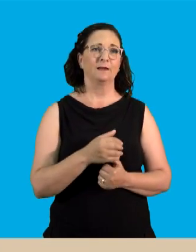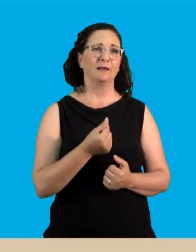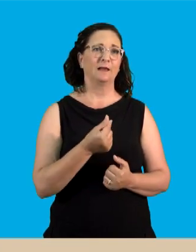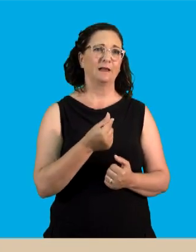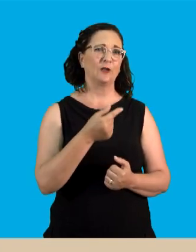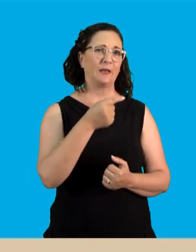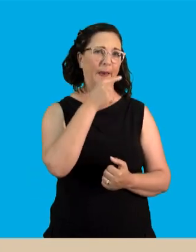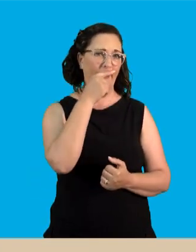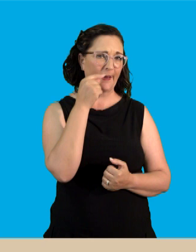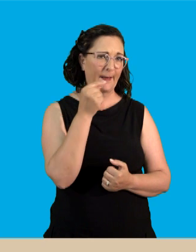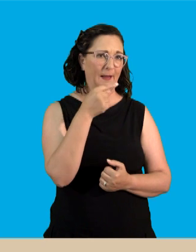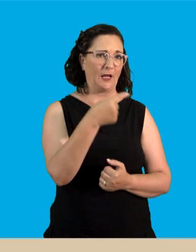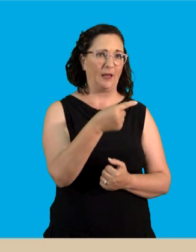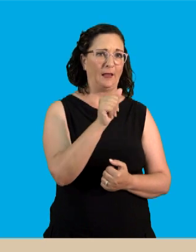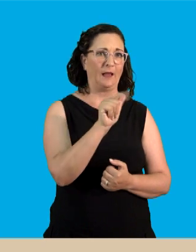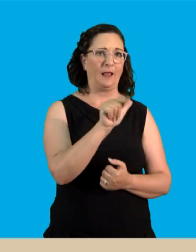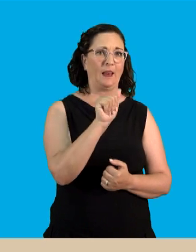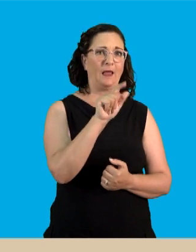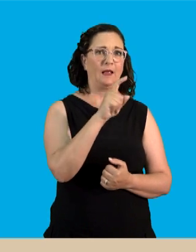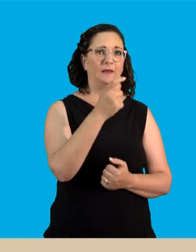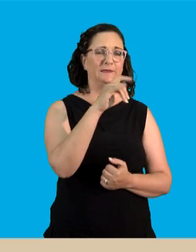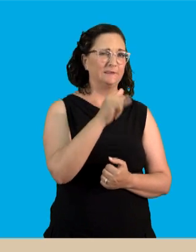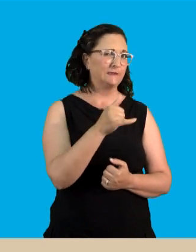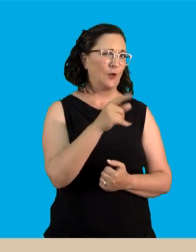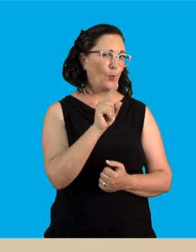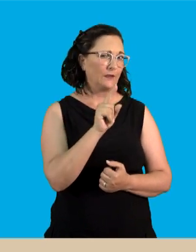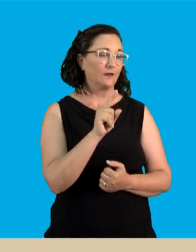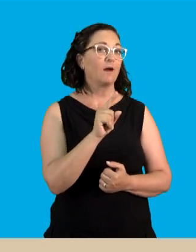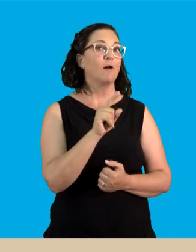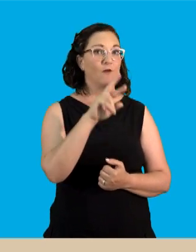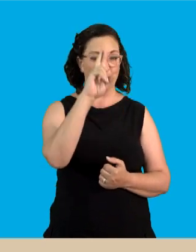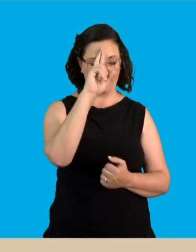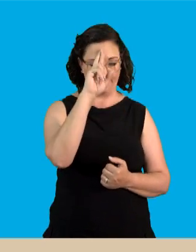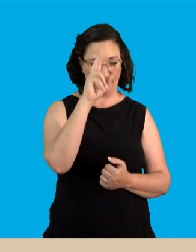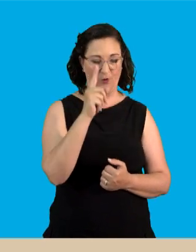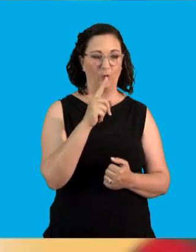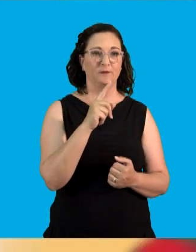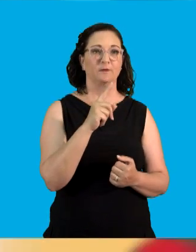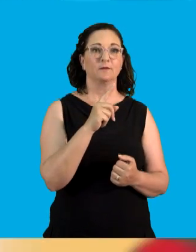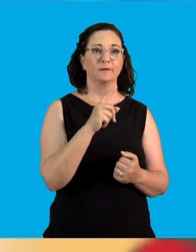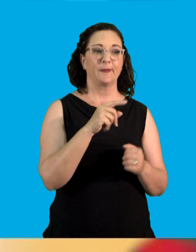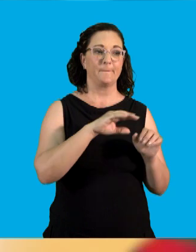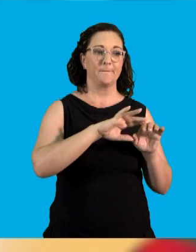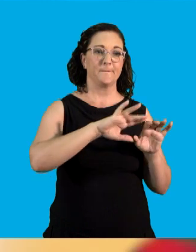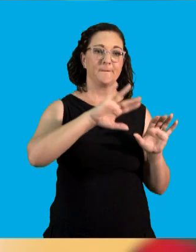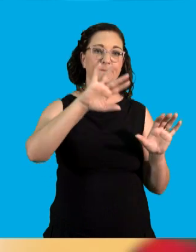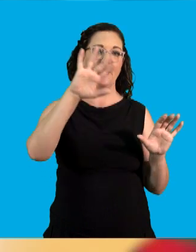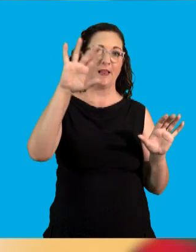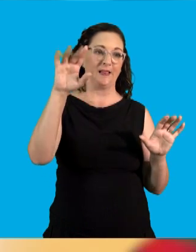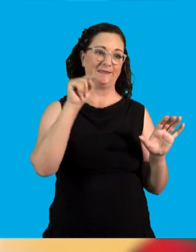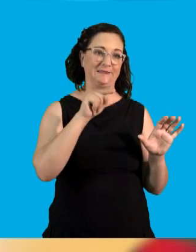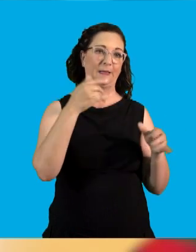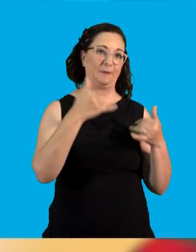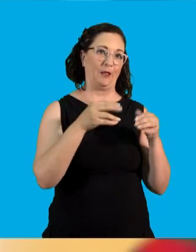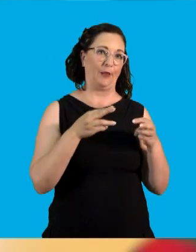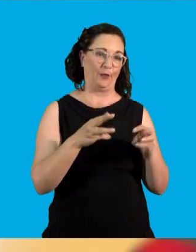what is the name of our galaxy? If you remember, the name of our galaxy is called the Milky